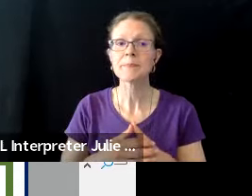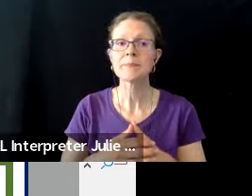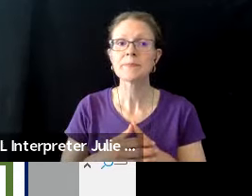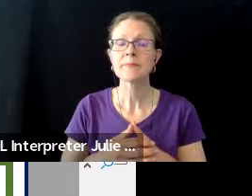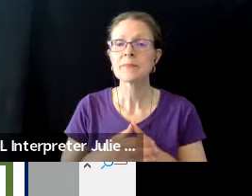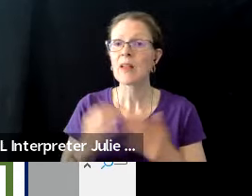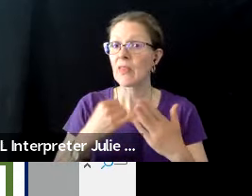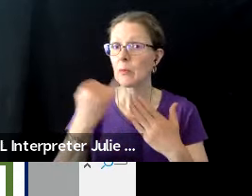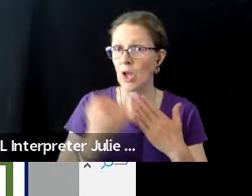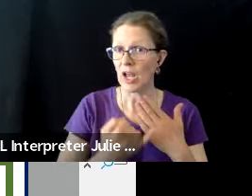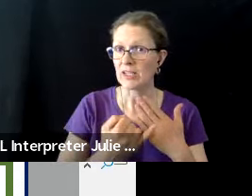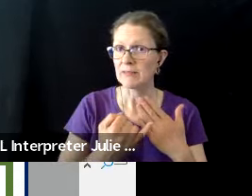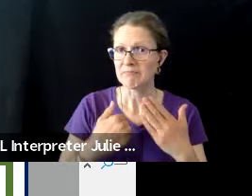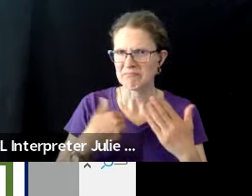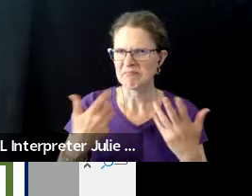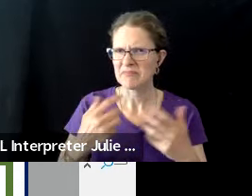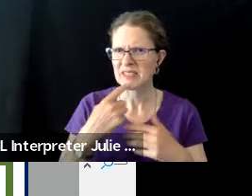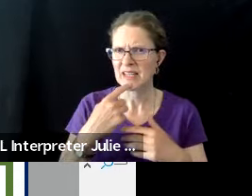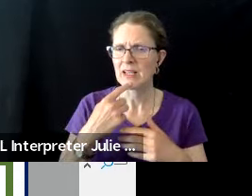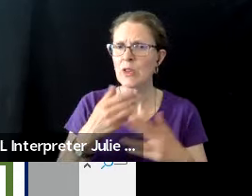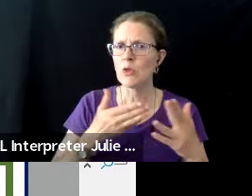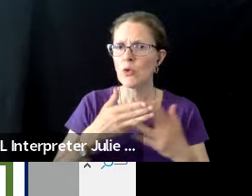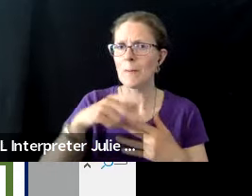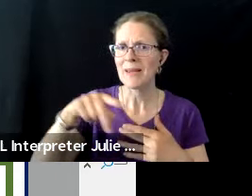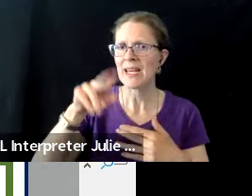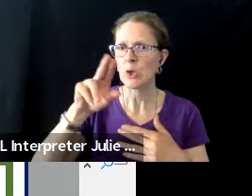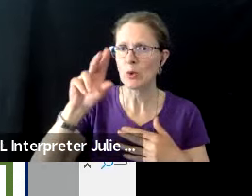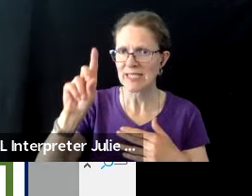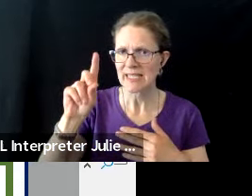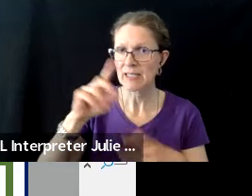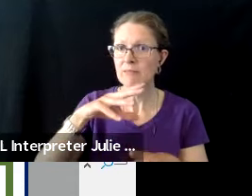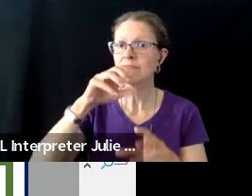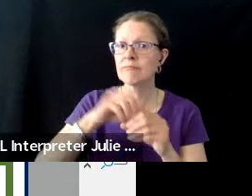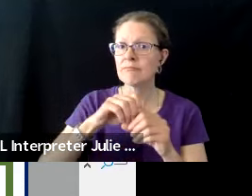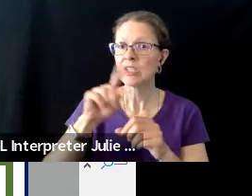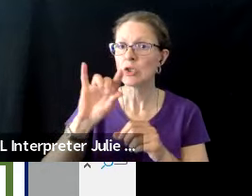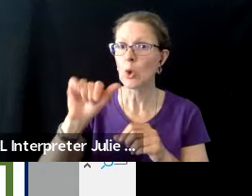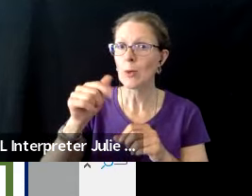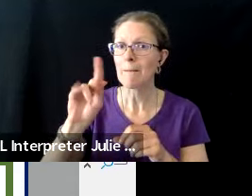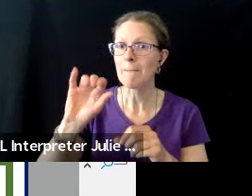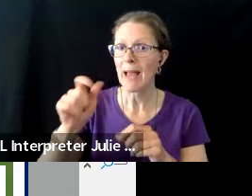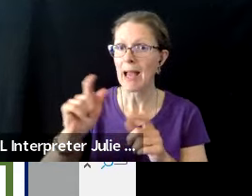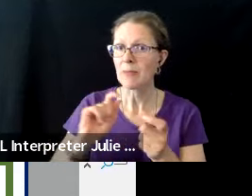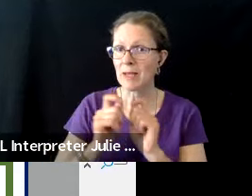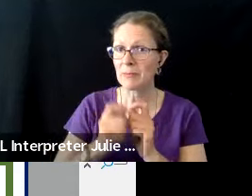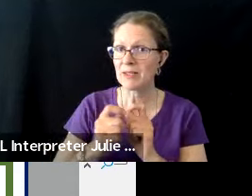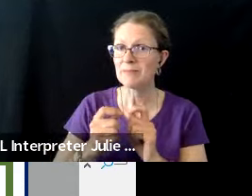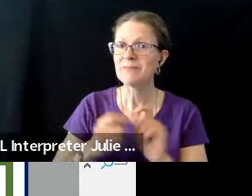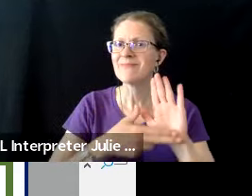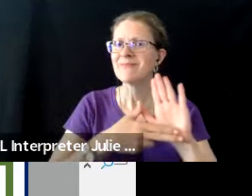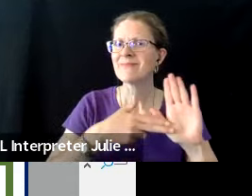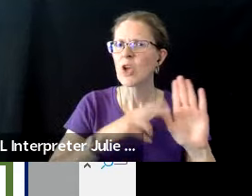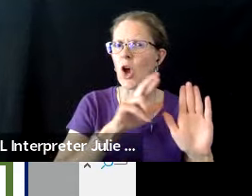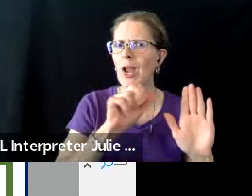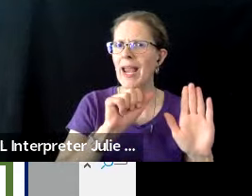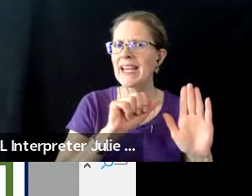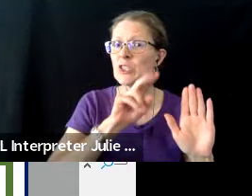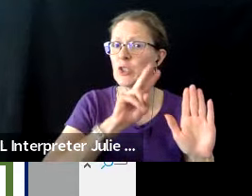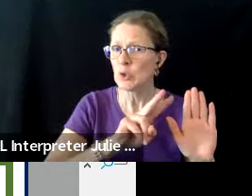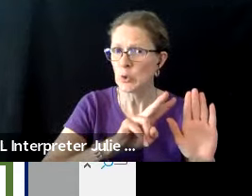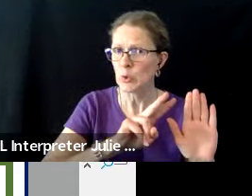like I said, will go through the PUD process, including a zoning map amendment. The property is currently zoned RA2, and consistent